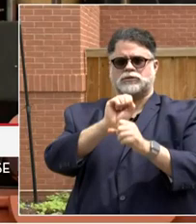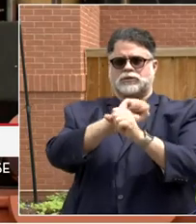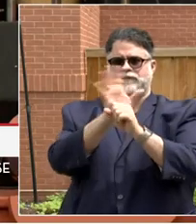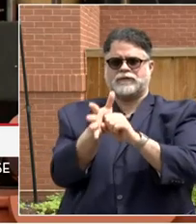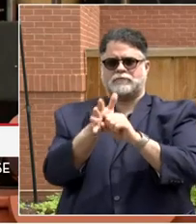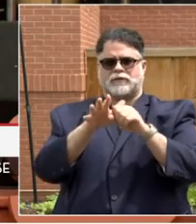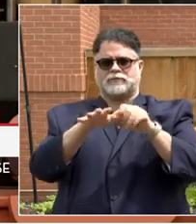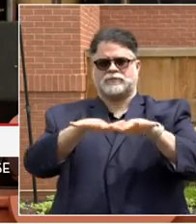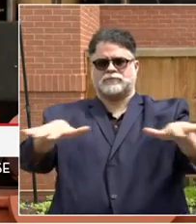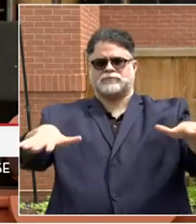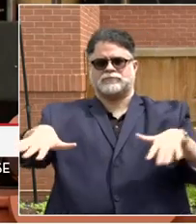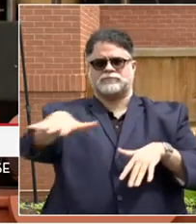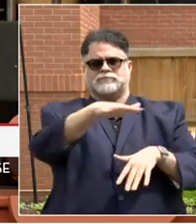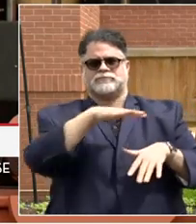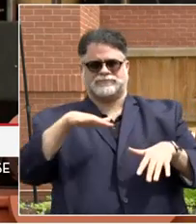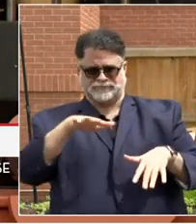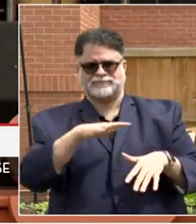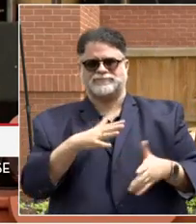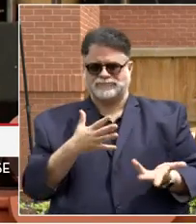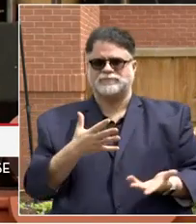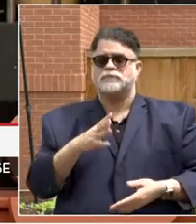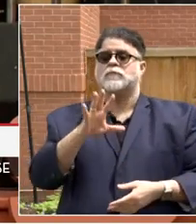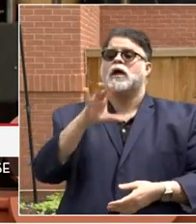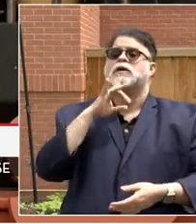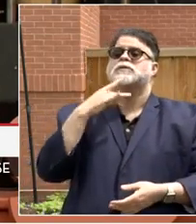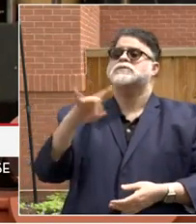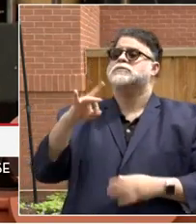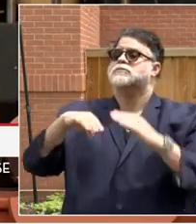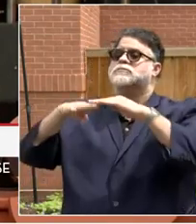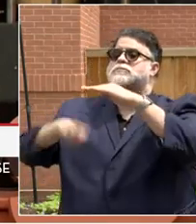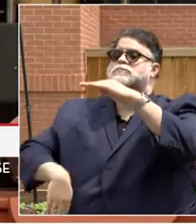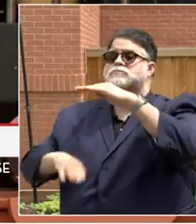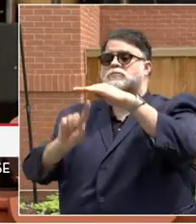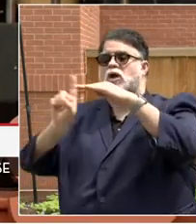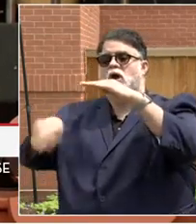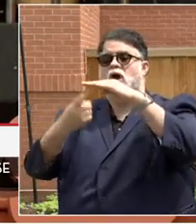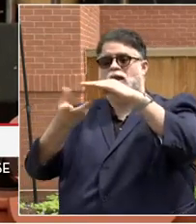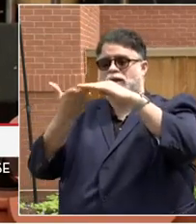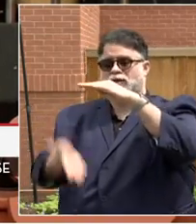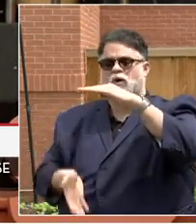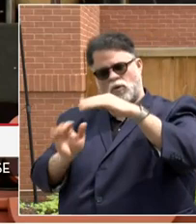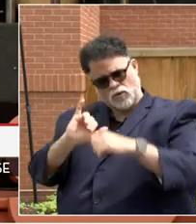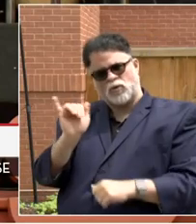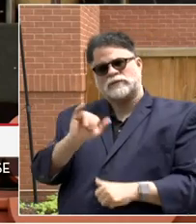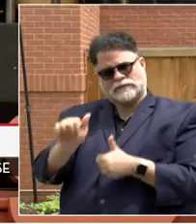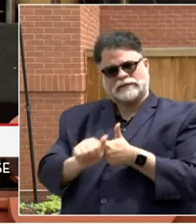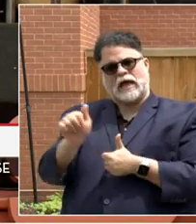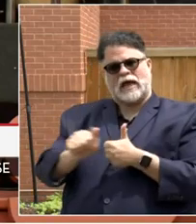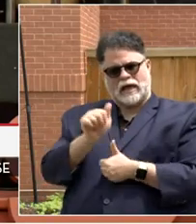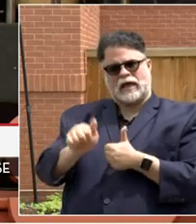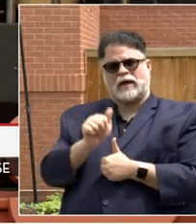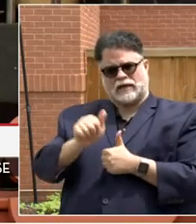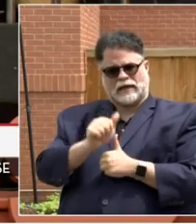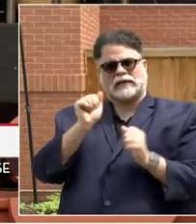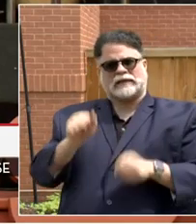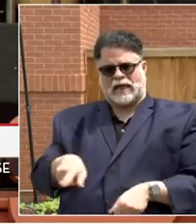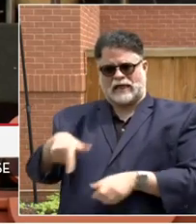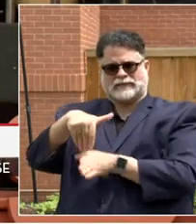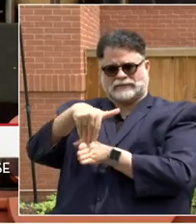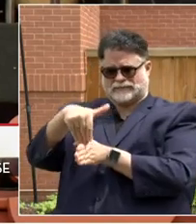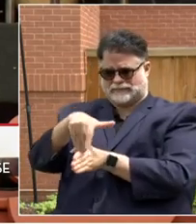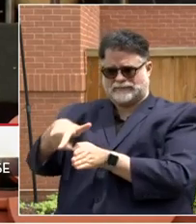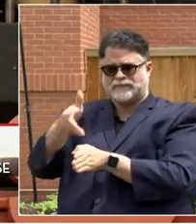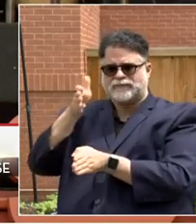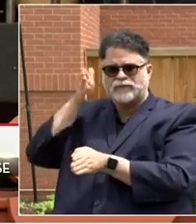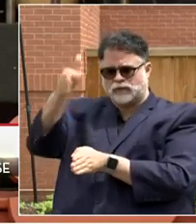18, but a lot of people are living on the edge. And living on the edge creates a lot of desperate